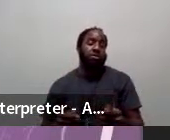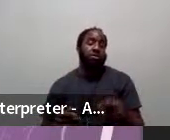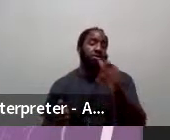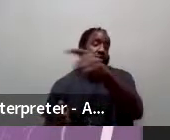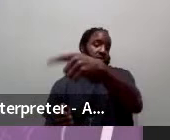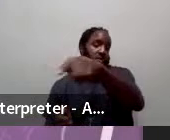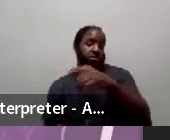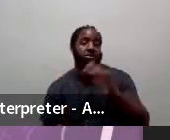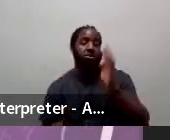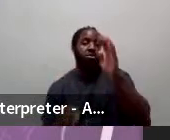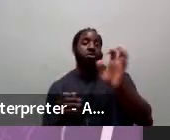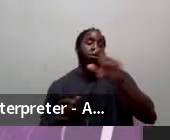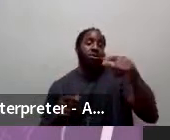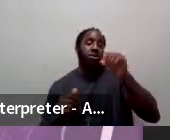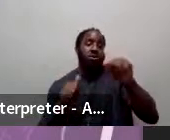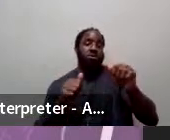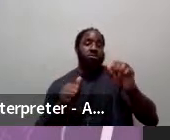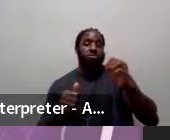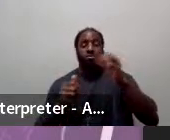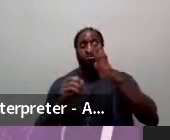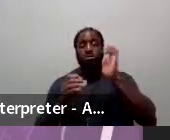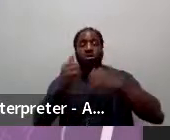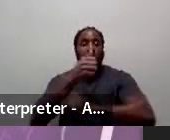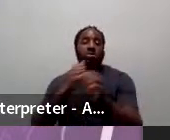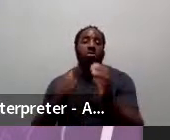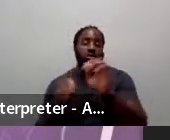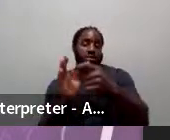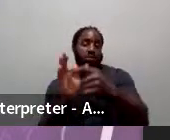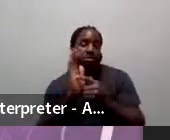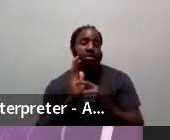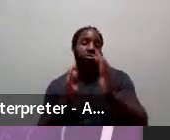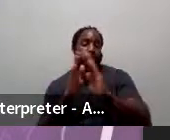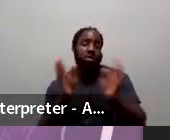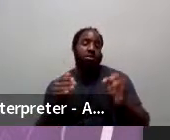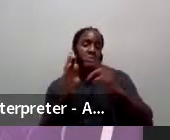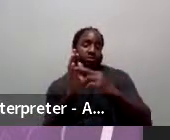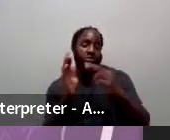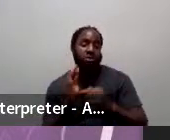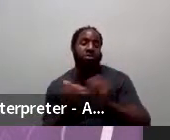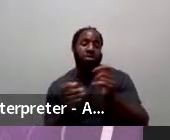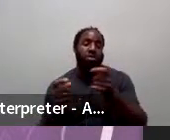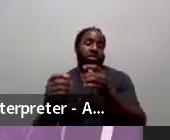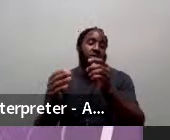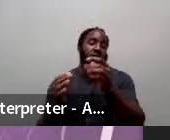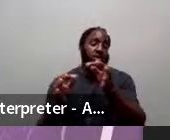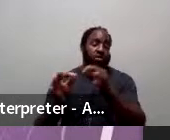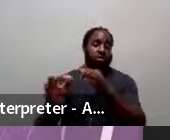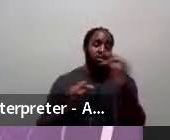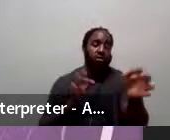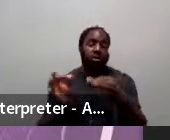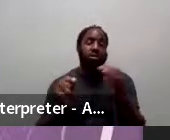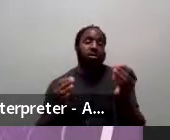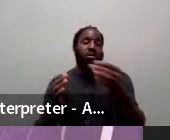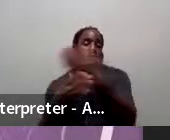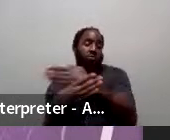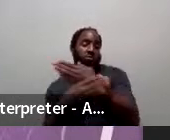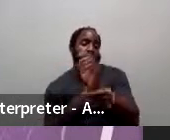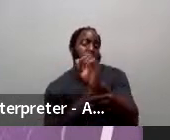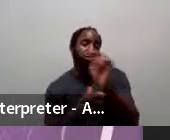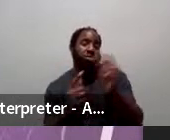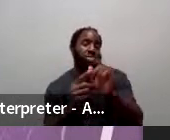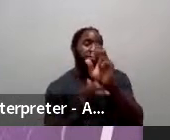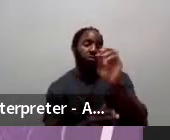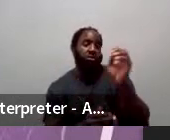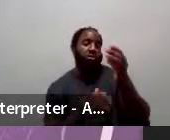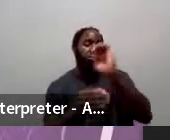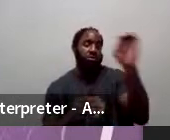certainly all fall within the mandatory inclusionary housing rules. That dictates that between 20 and 30% of the units